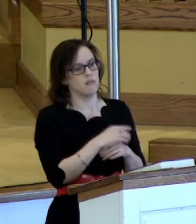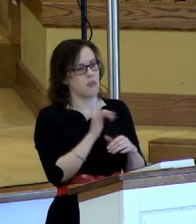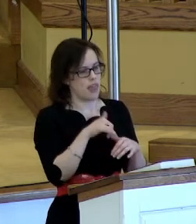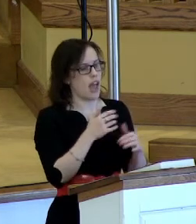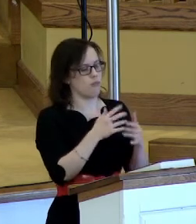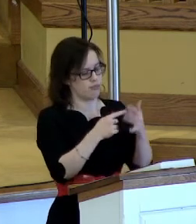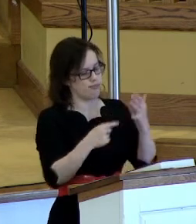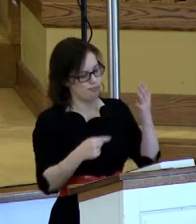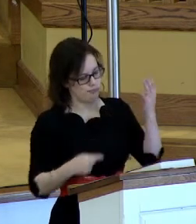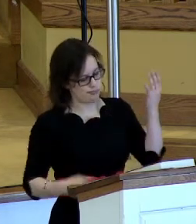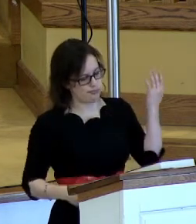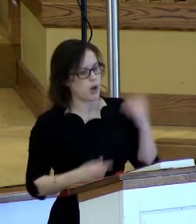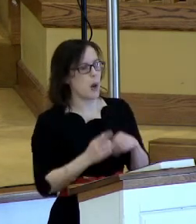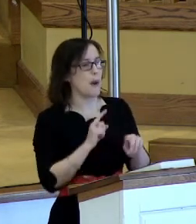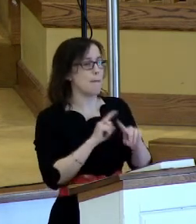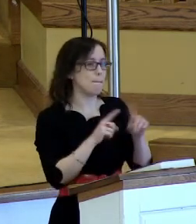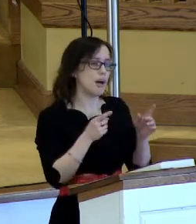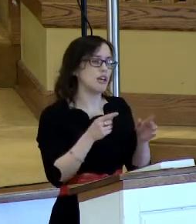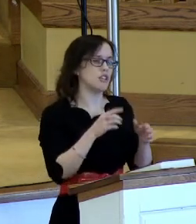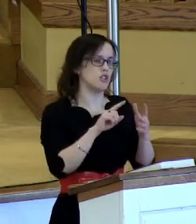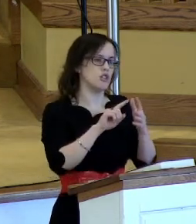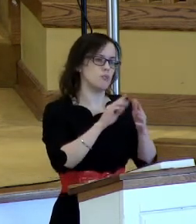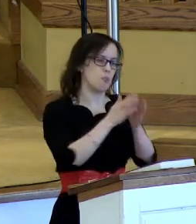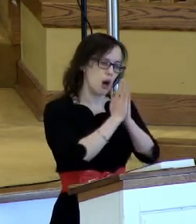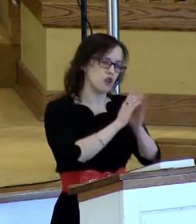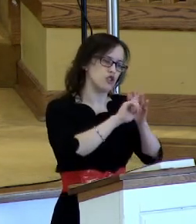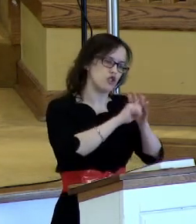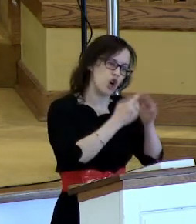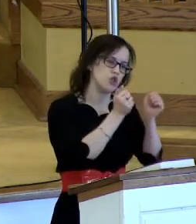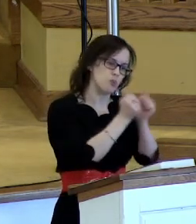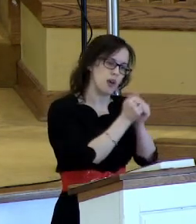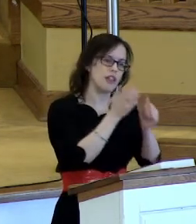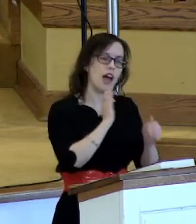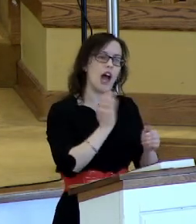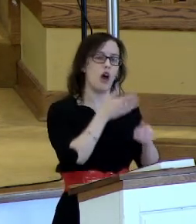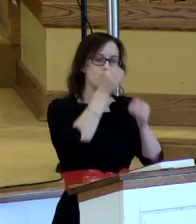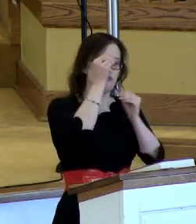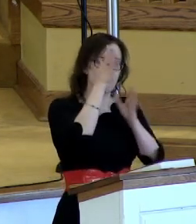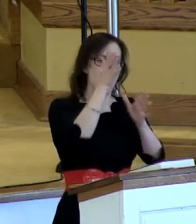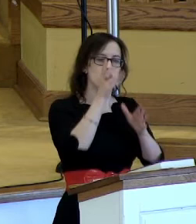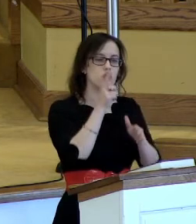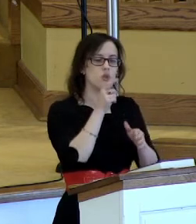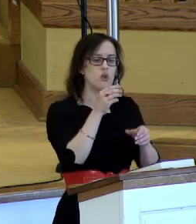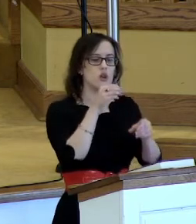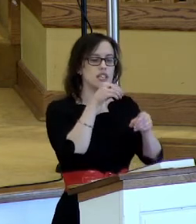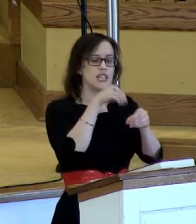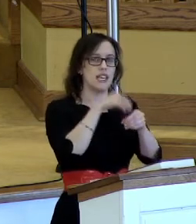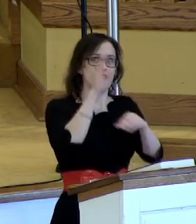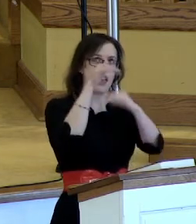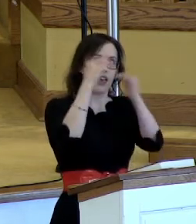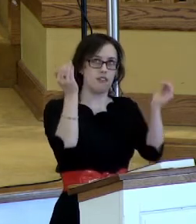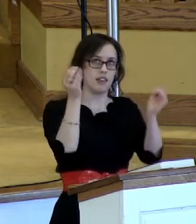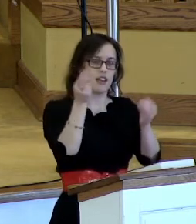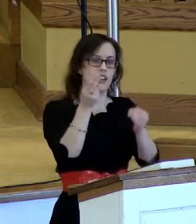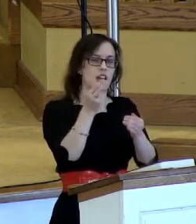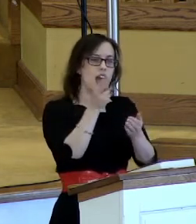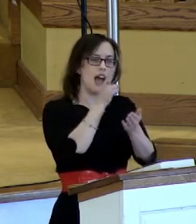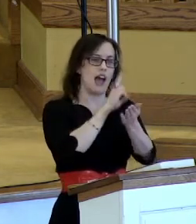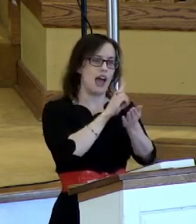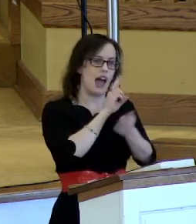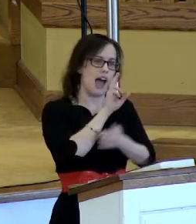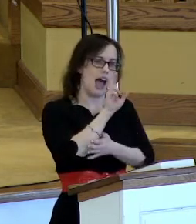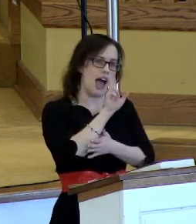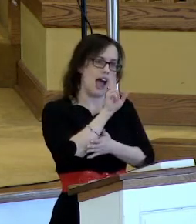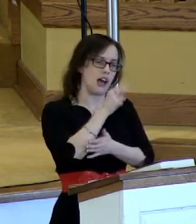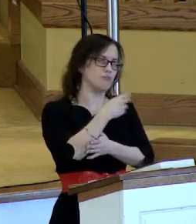starts the prayer off by saying this: "Our Father, which art in heaven, Hallowed be thy name.